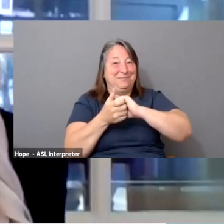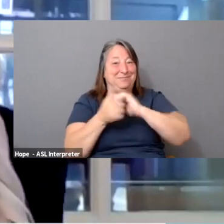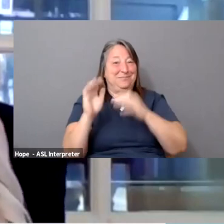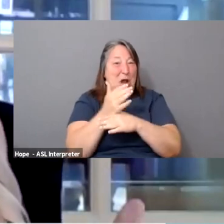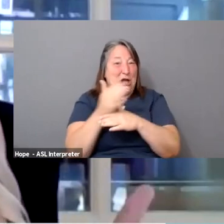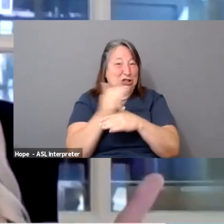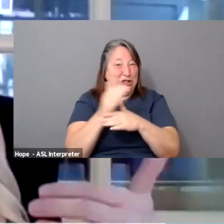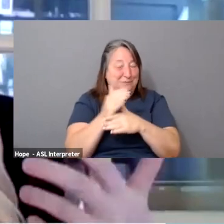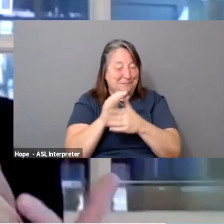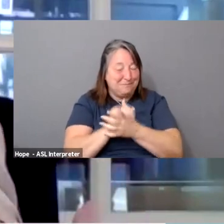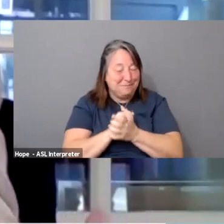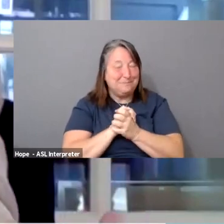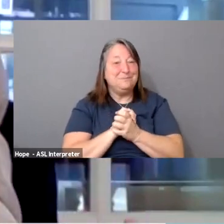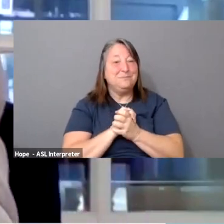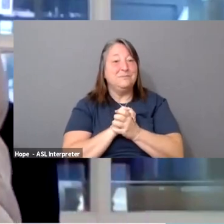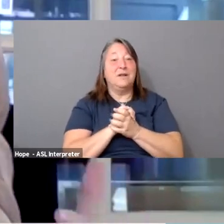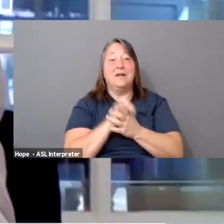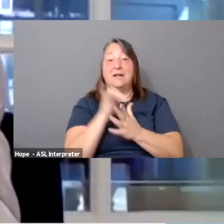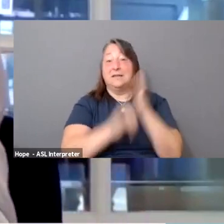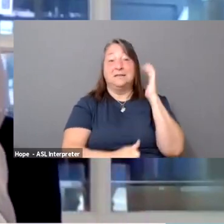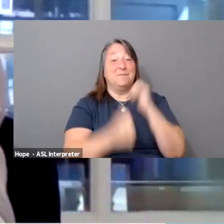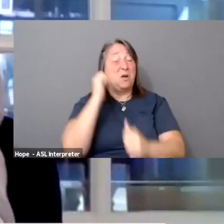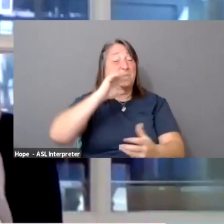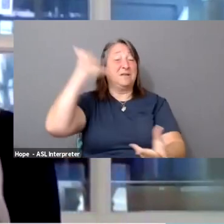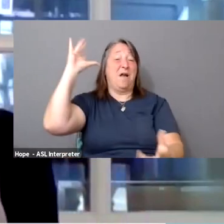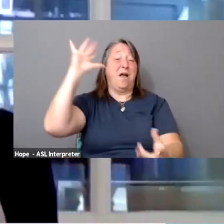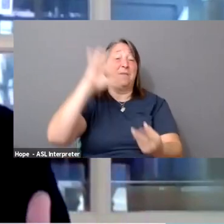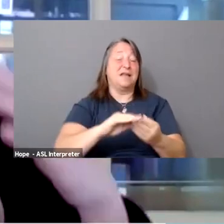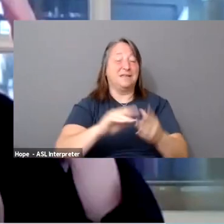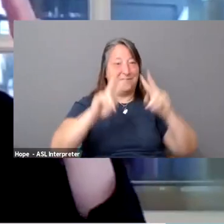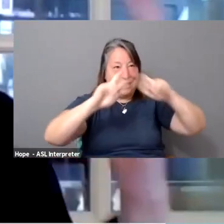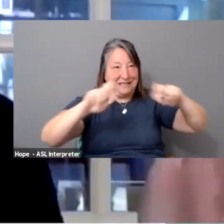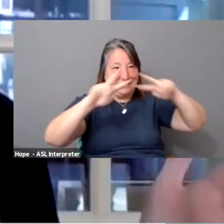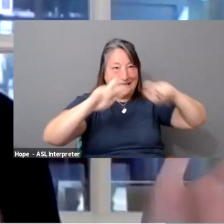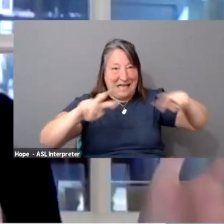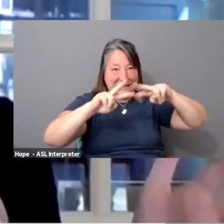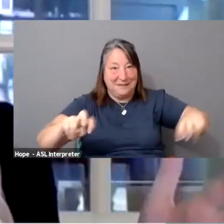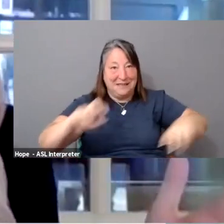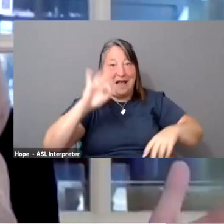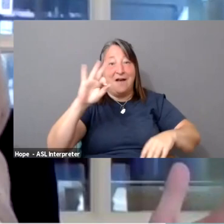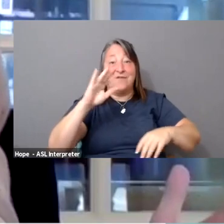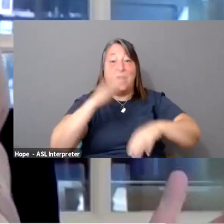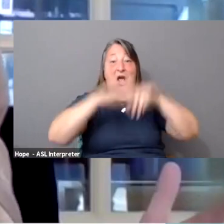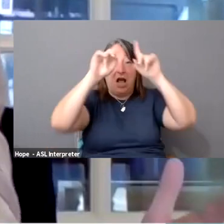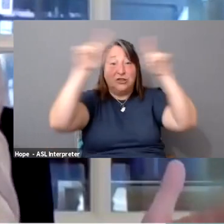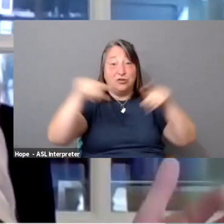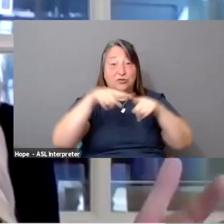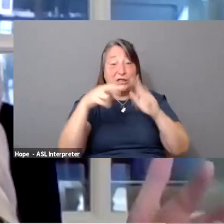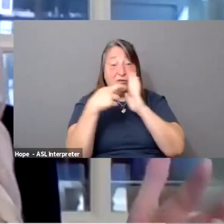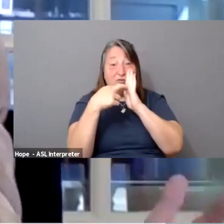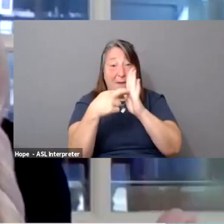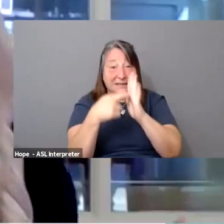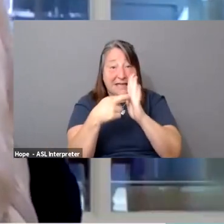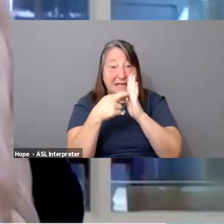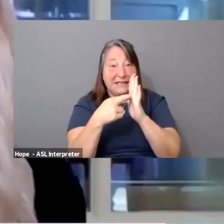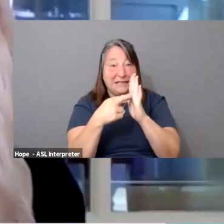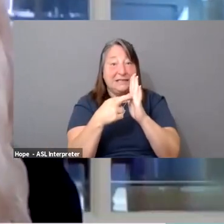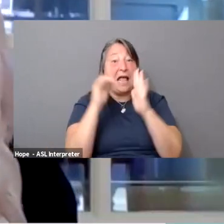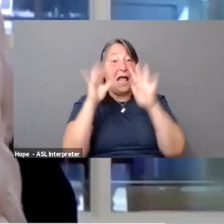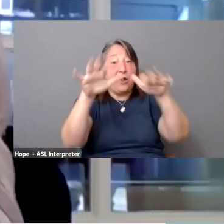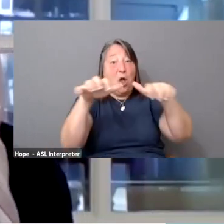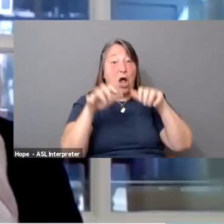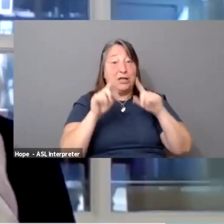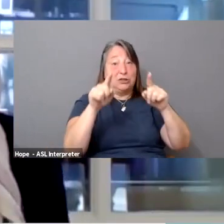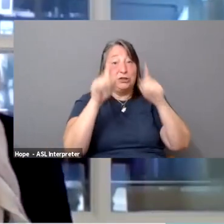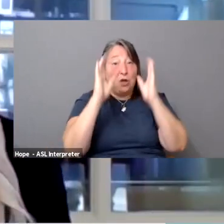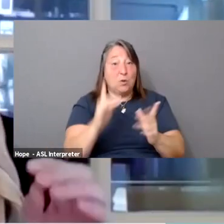This is the most comprehensive assessment of on-screen representations and audience goers,